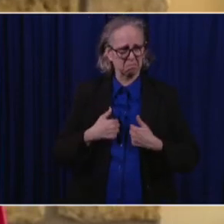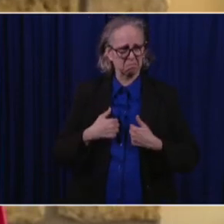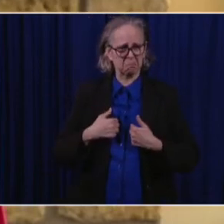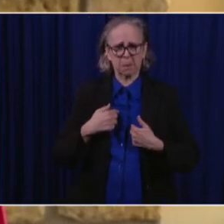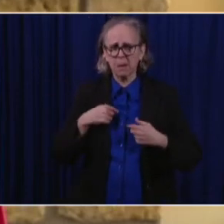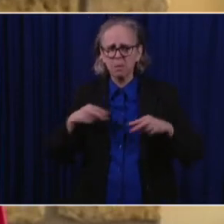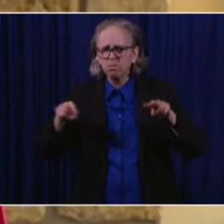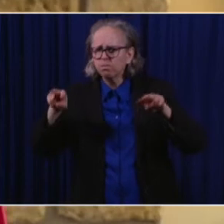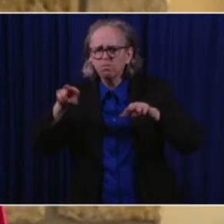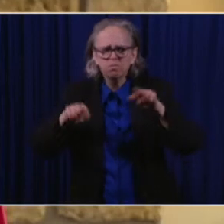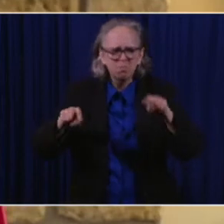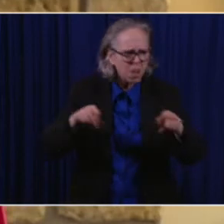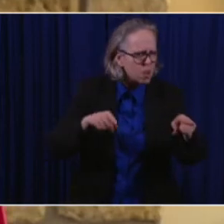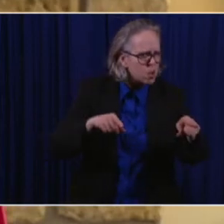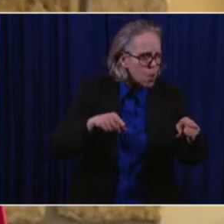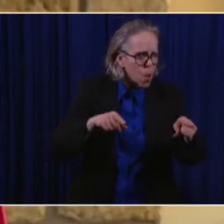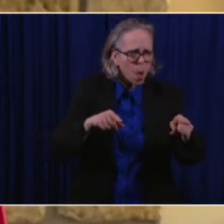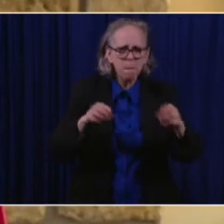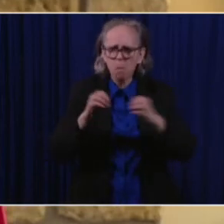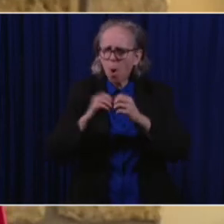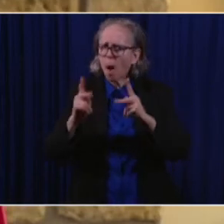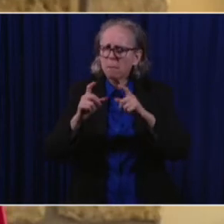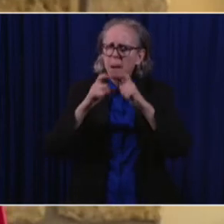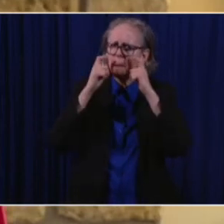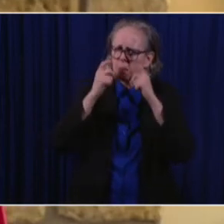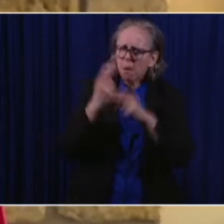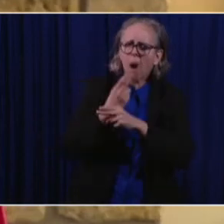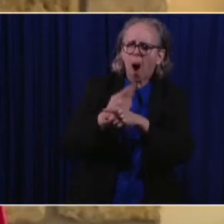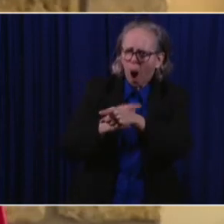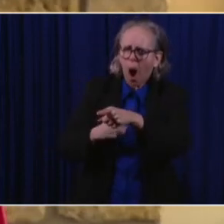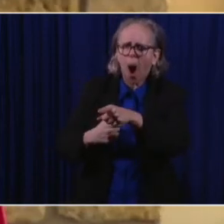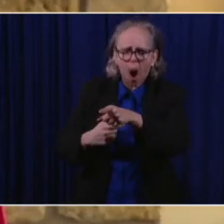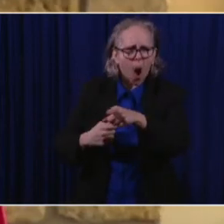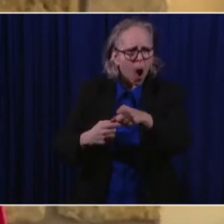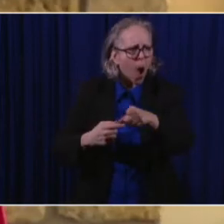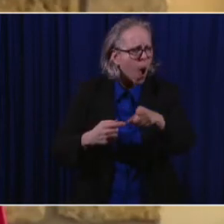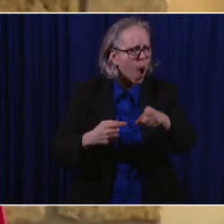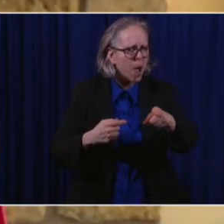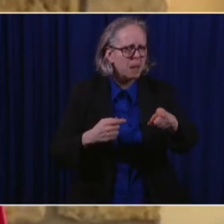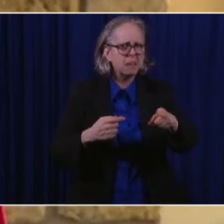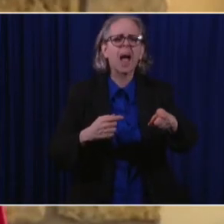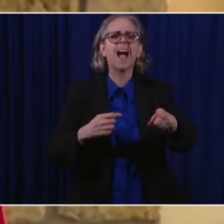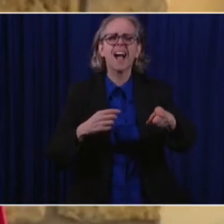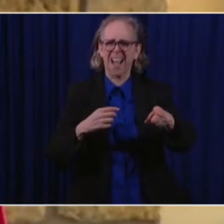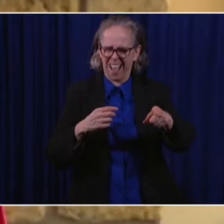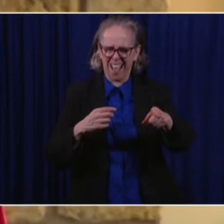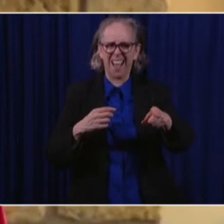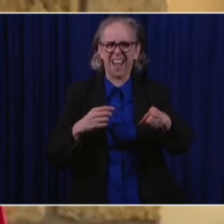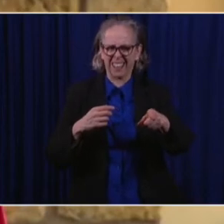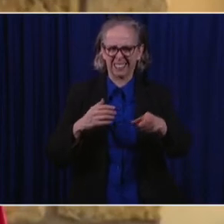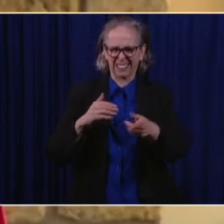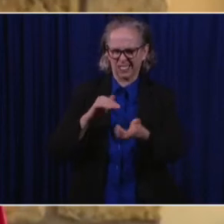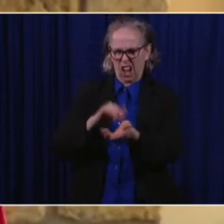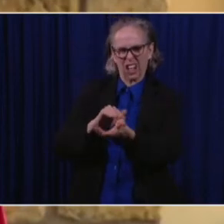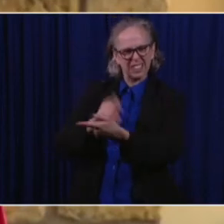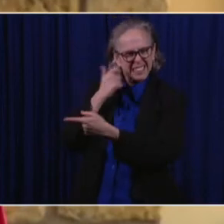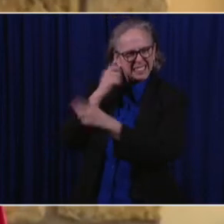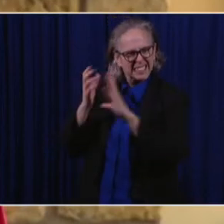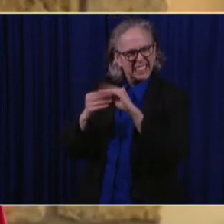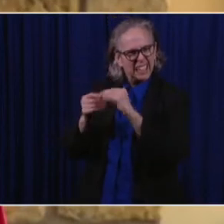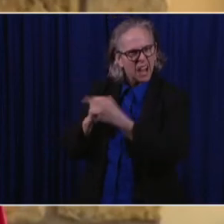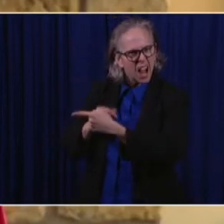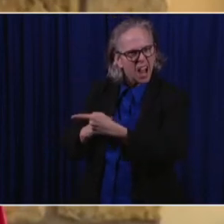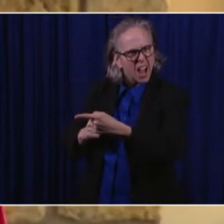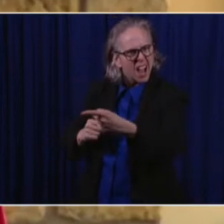this. And frankly, we have the doctors on here today because they're the ones who have to deal with this. They're the ones who have to take care of